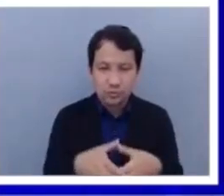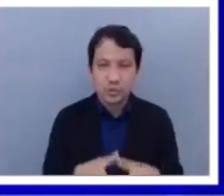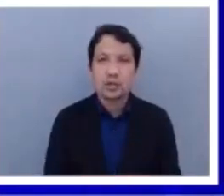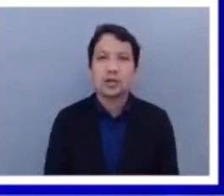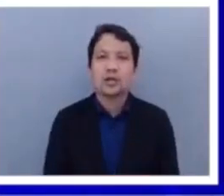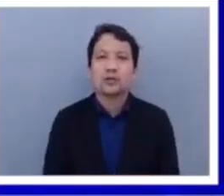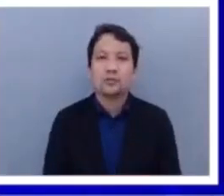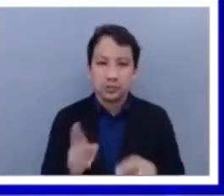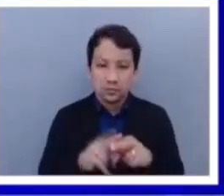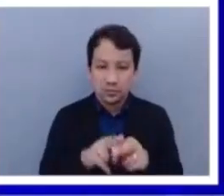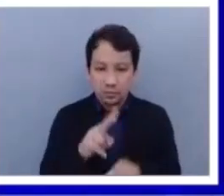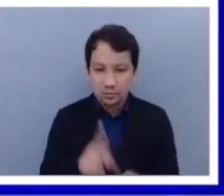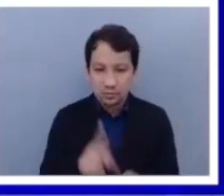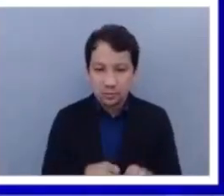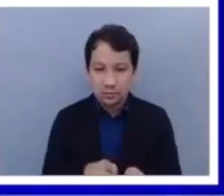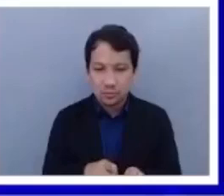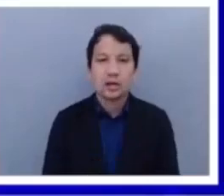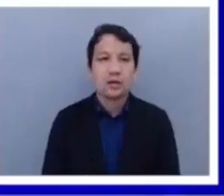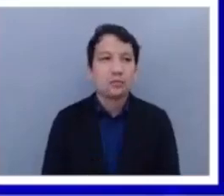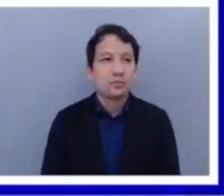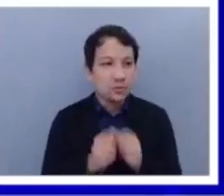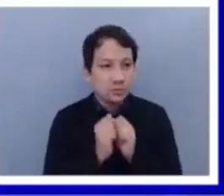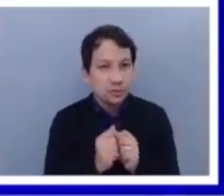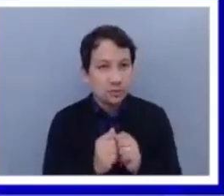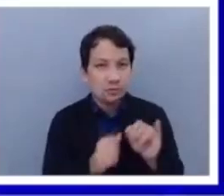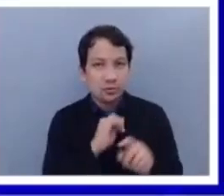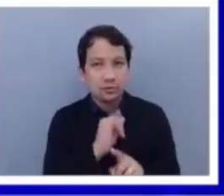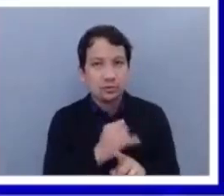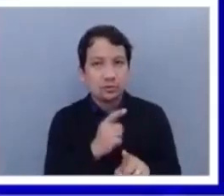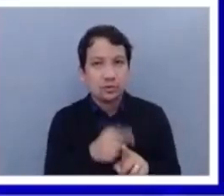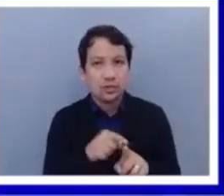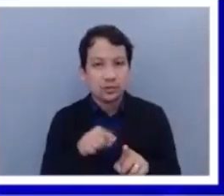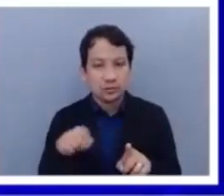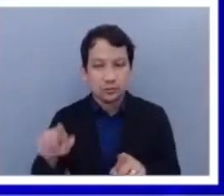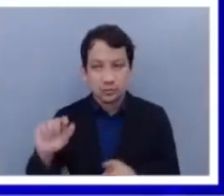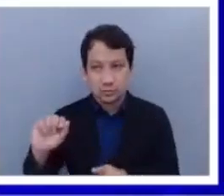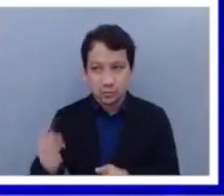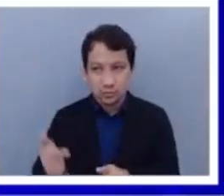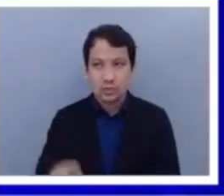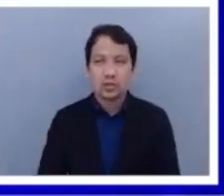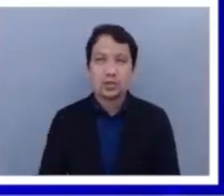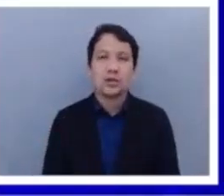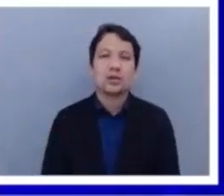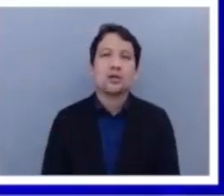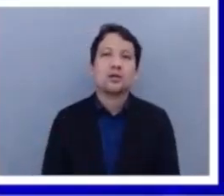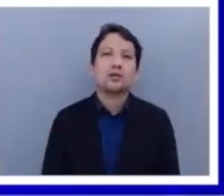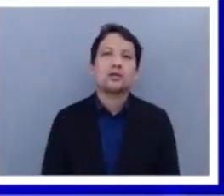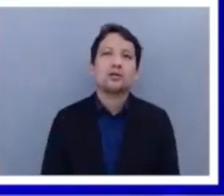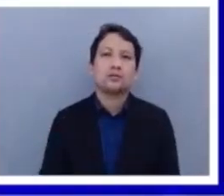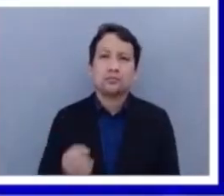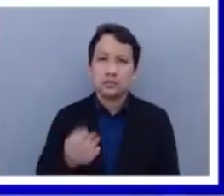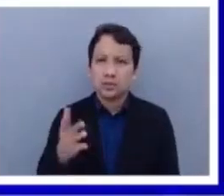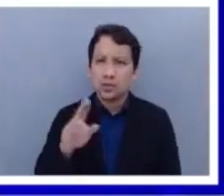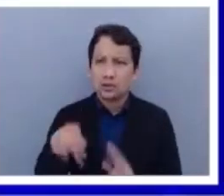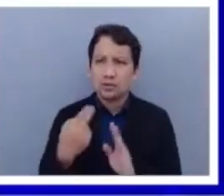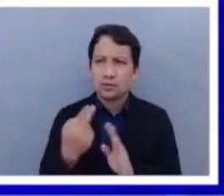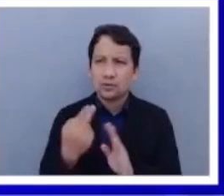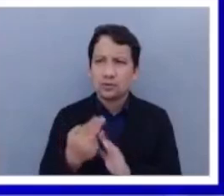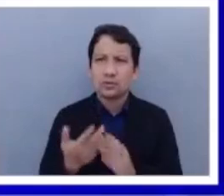participants between July to August, how many thousand?